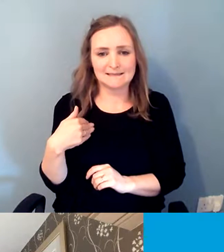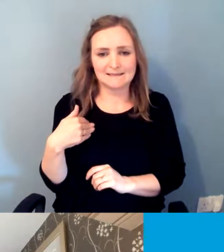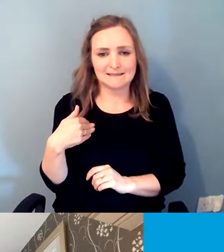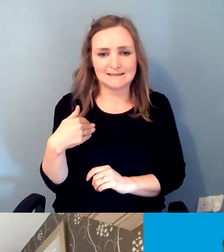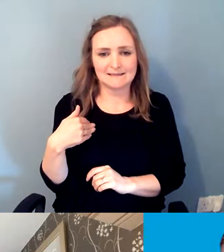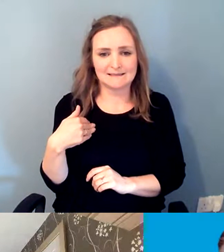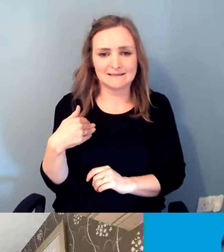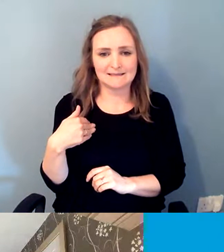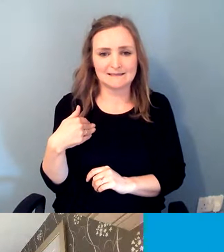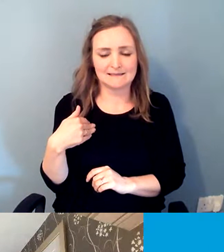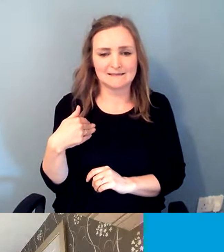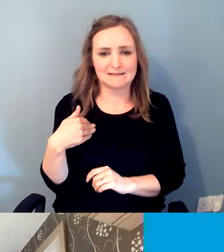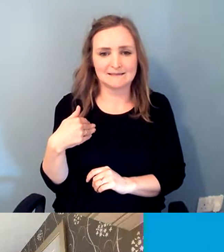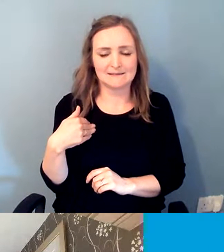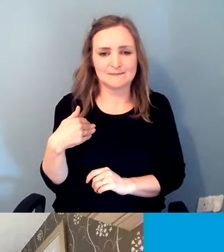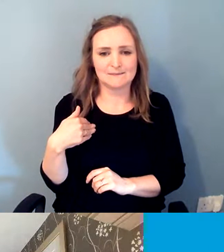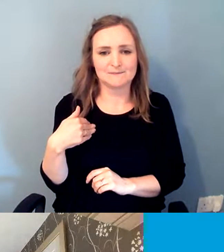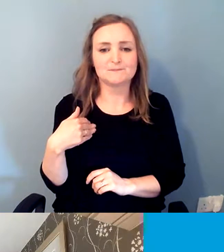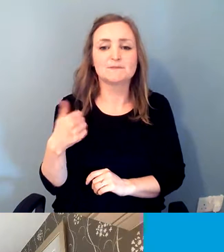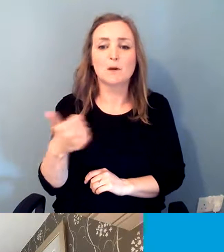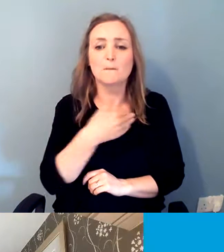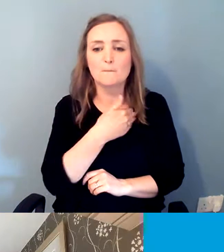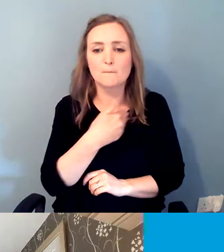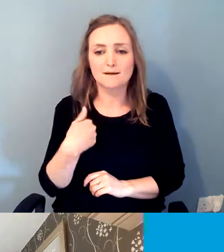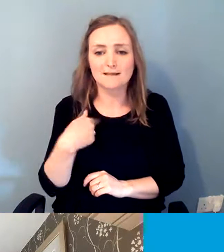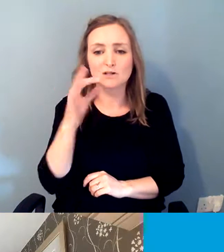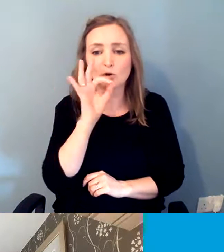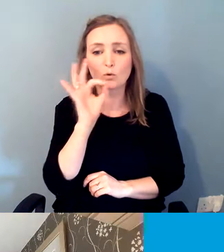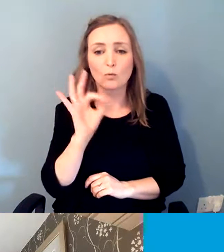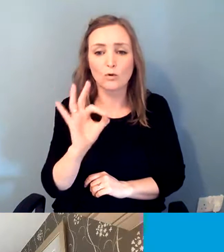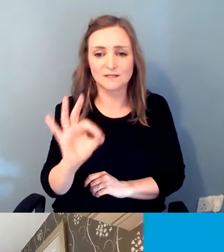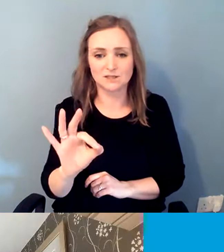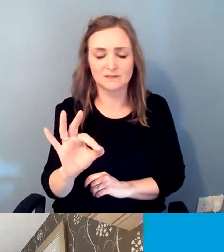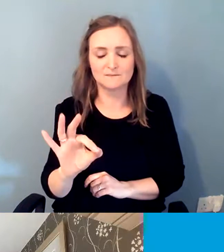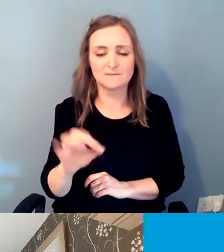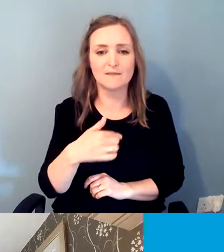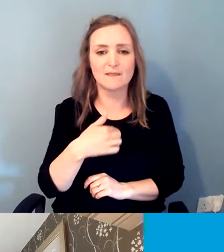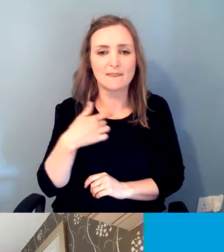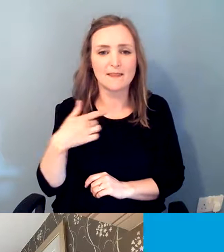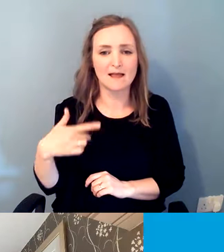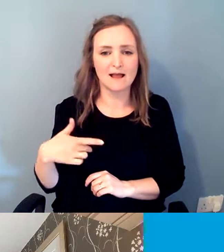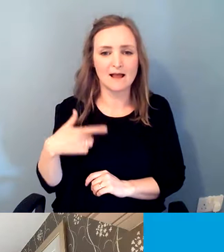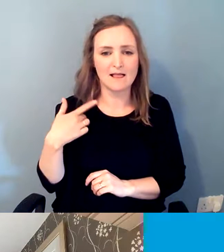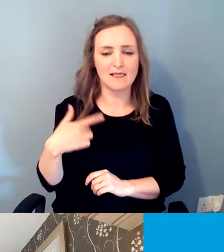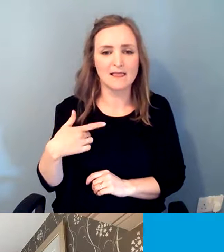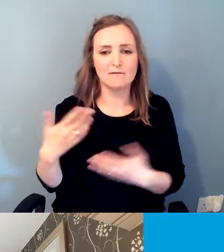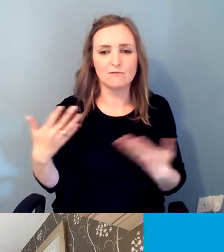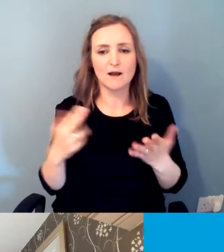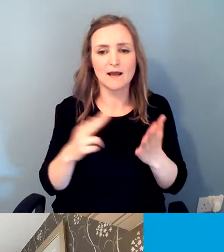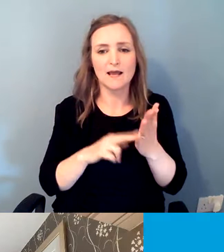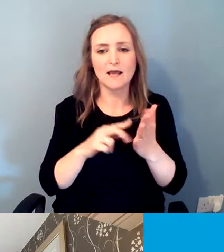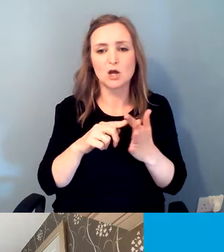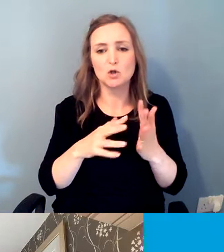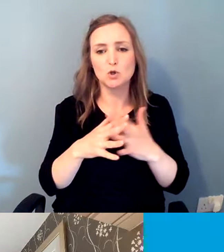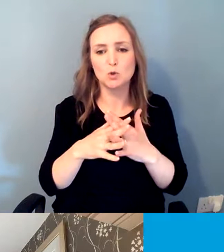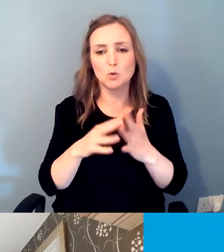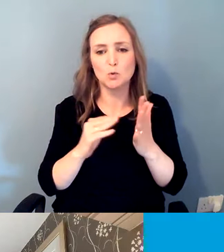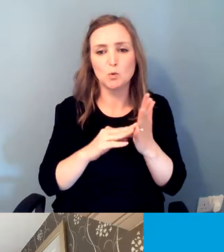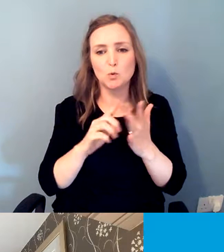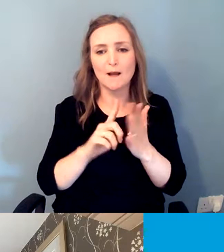Morning. It's just a question. I live in New Mills in the High Peak, so